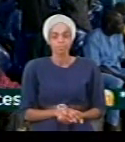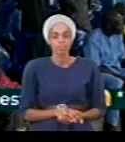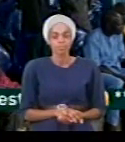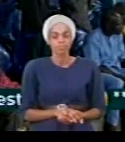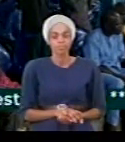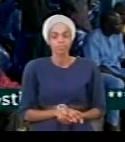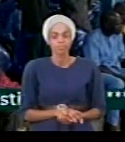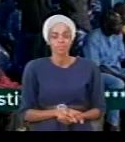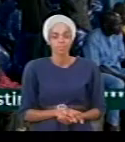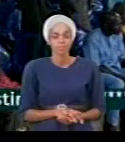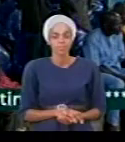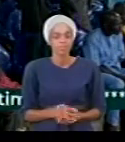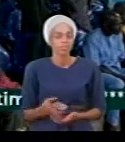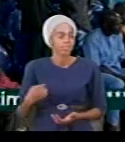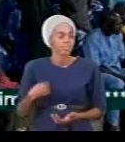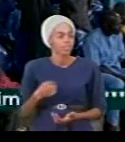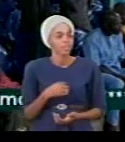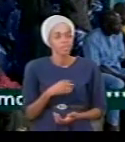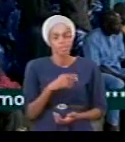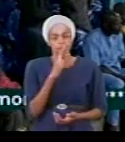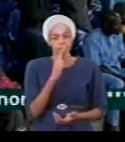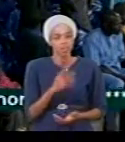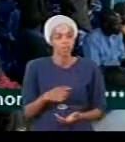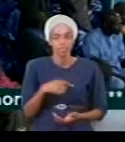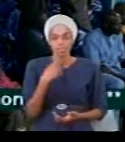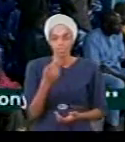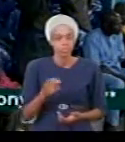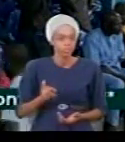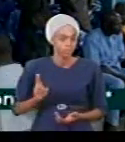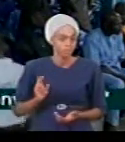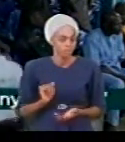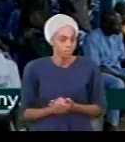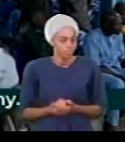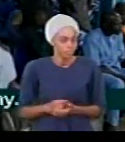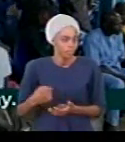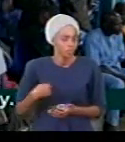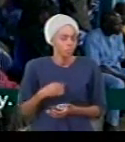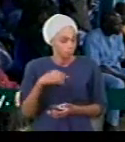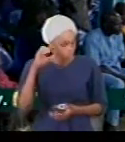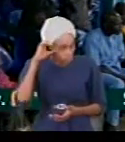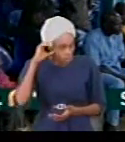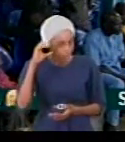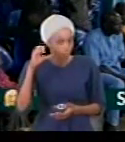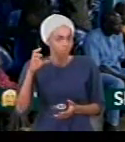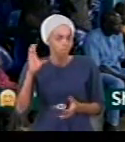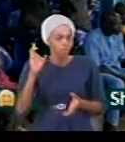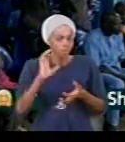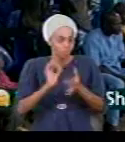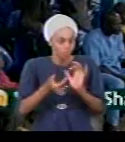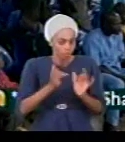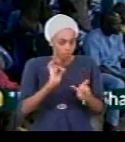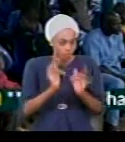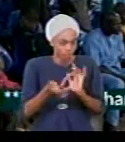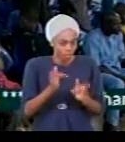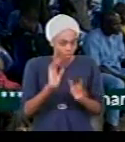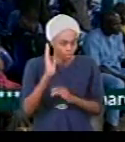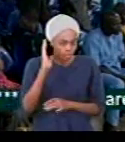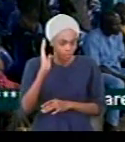testimony from the online. Please have us here be fast after so I can take as many as possible.